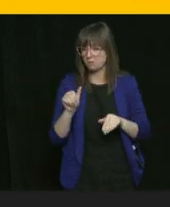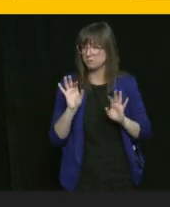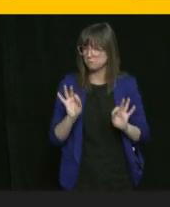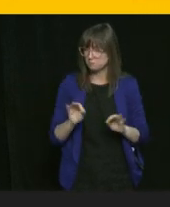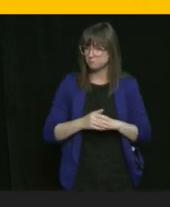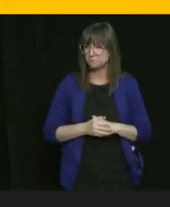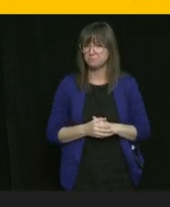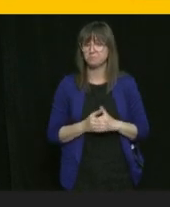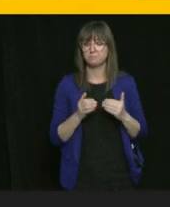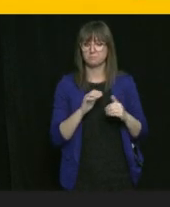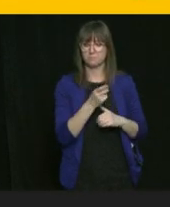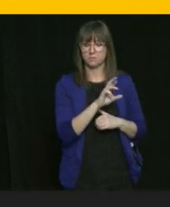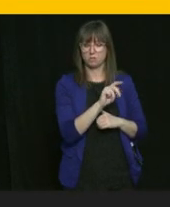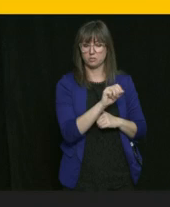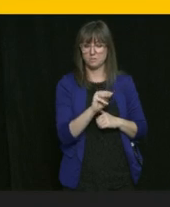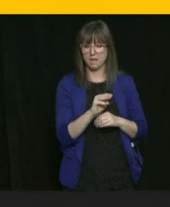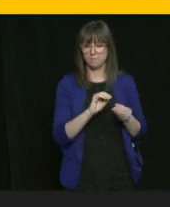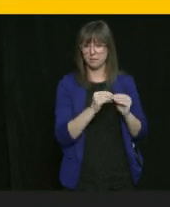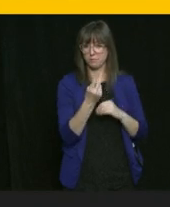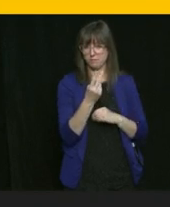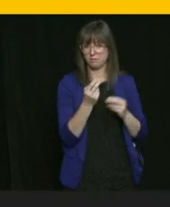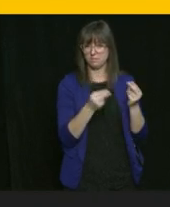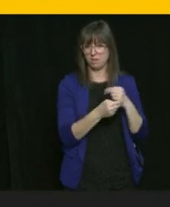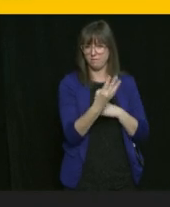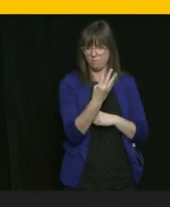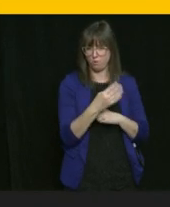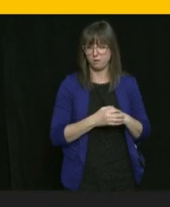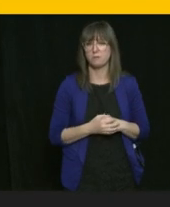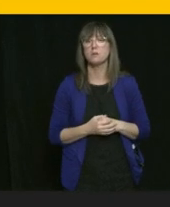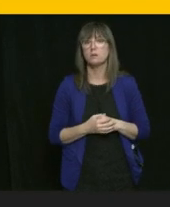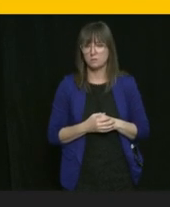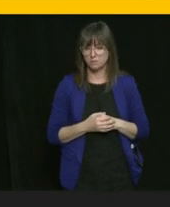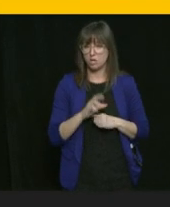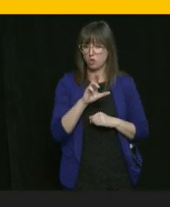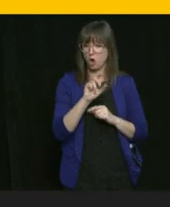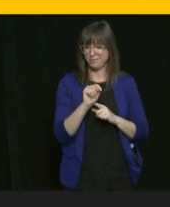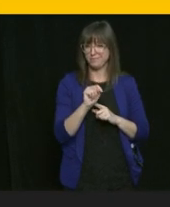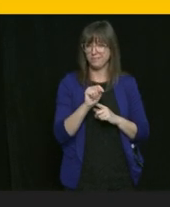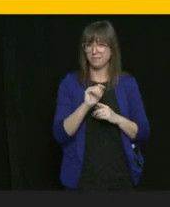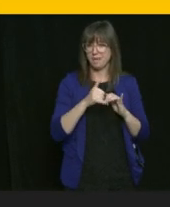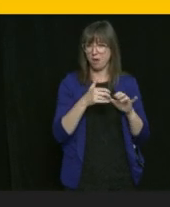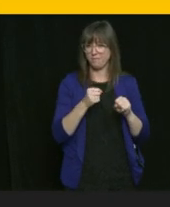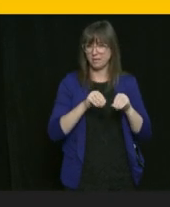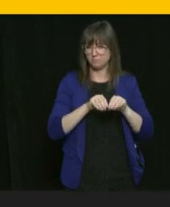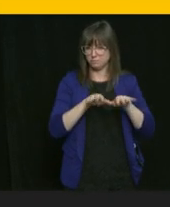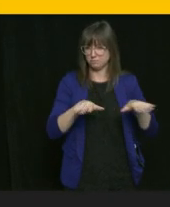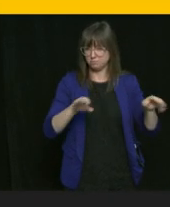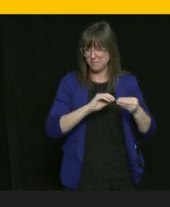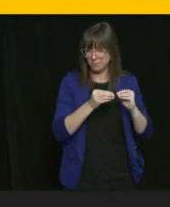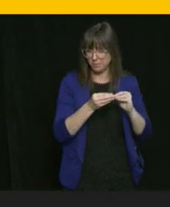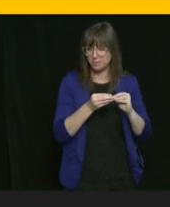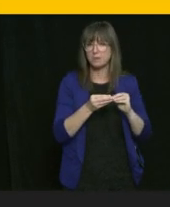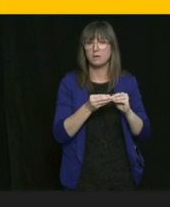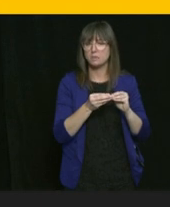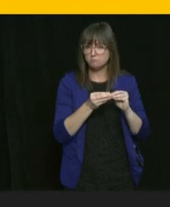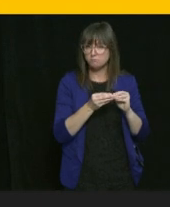Slide 4. The time-varying effective reproduction number, or the RT, represents how many people are being